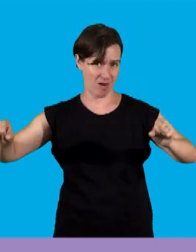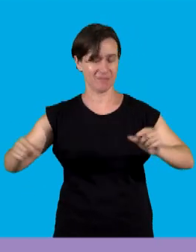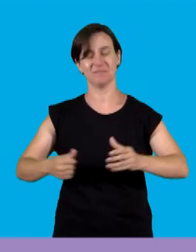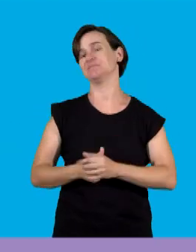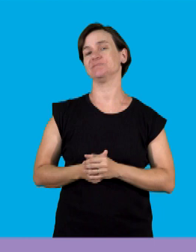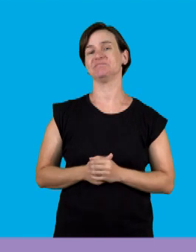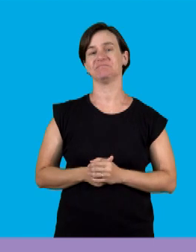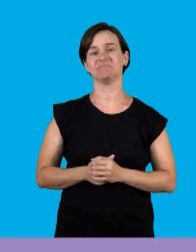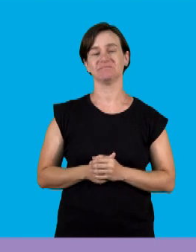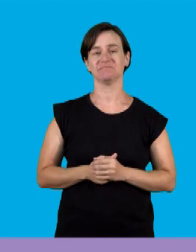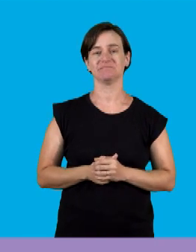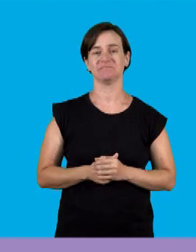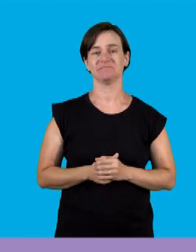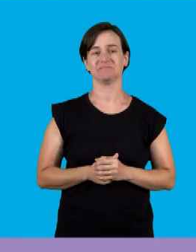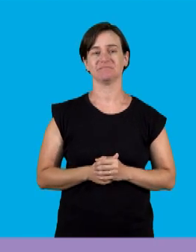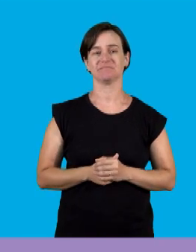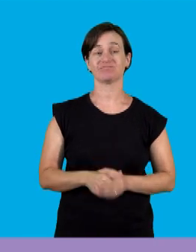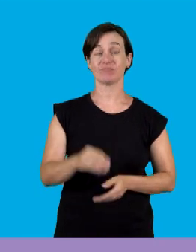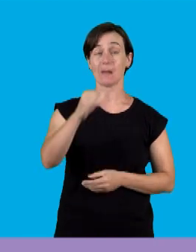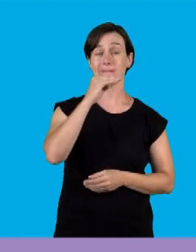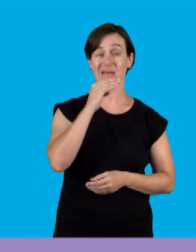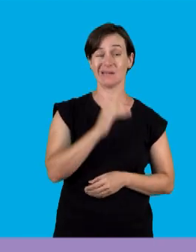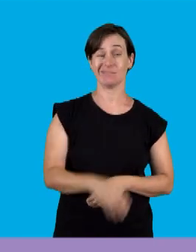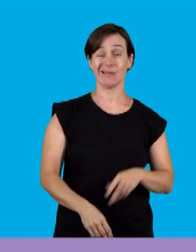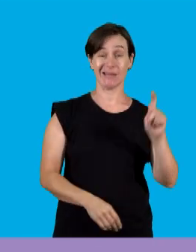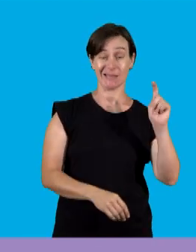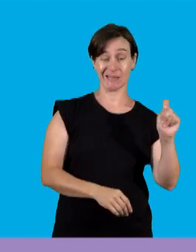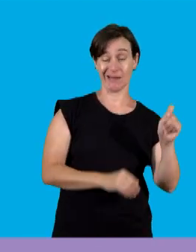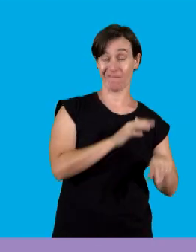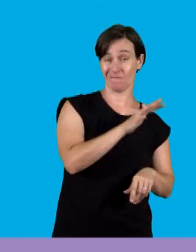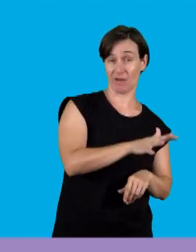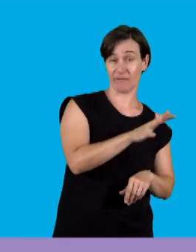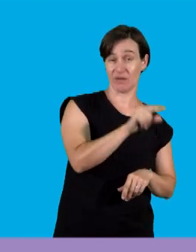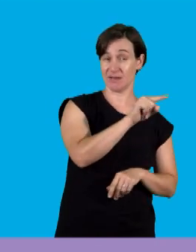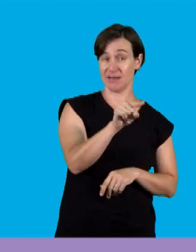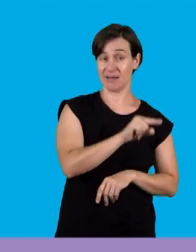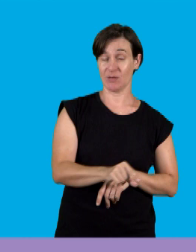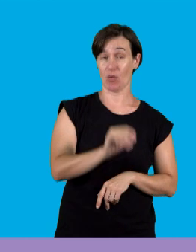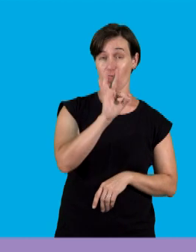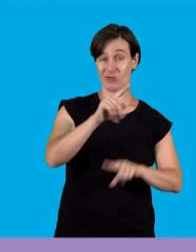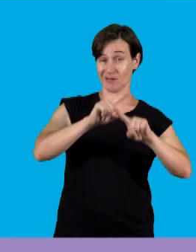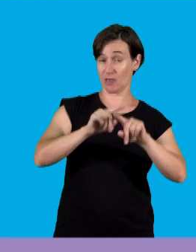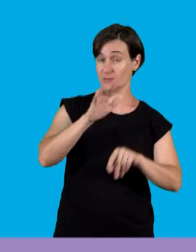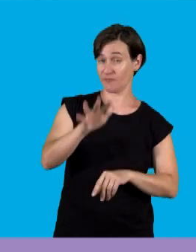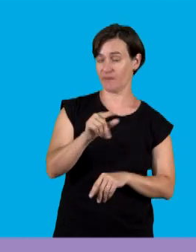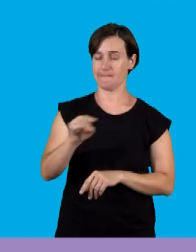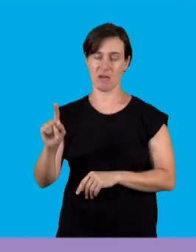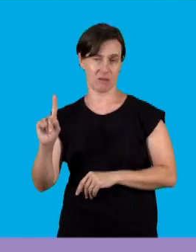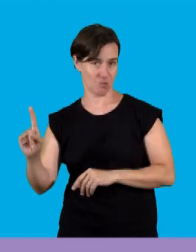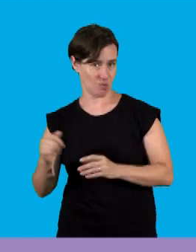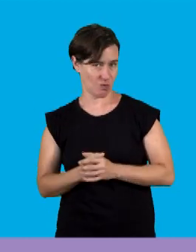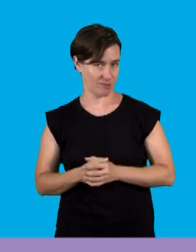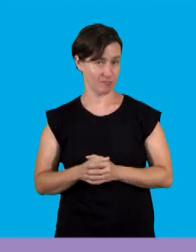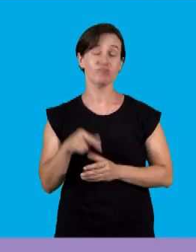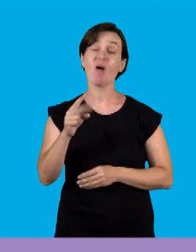find any term in the sequence. So that is going to be our 3 multiplied by our 15, and we are going to